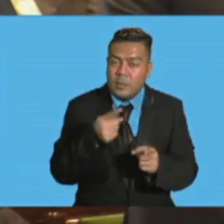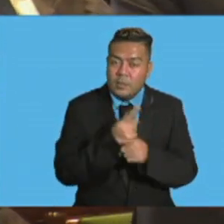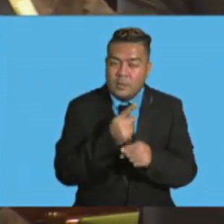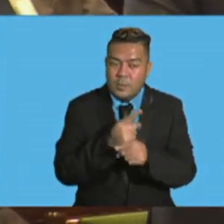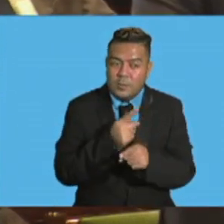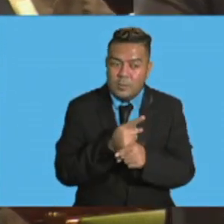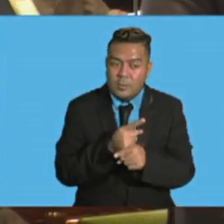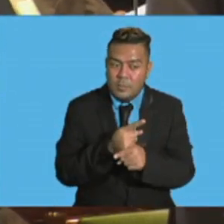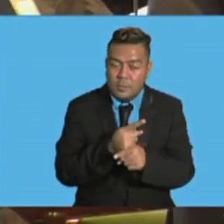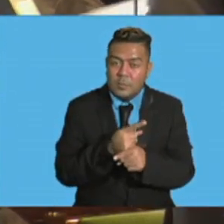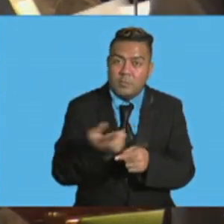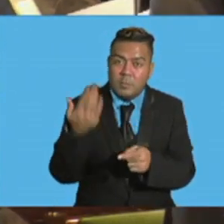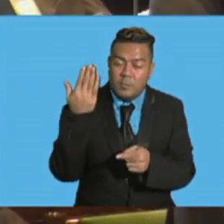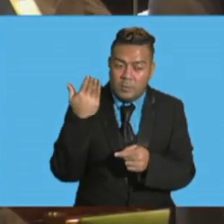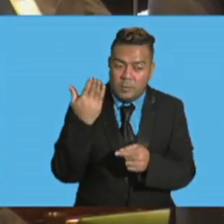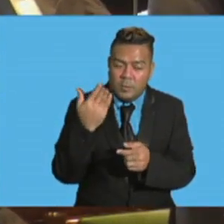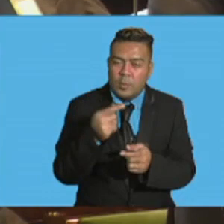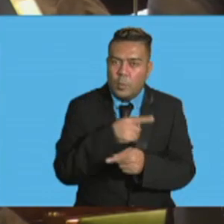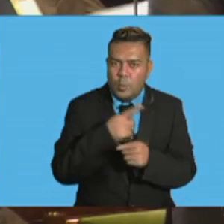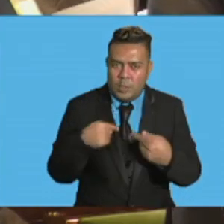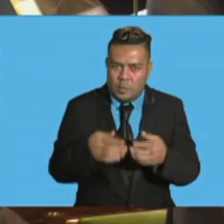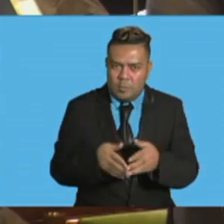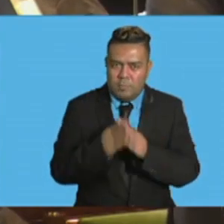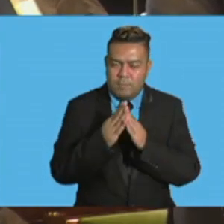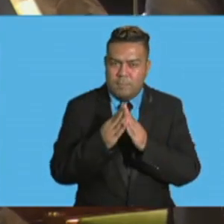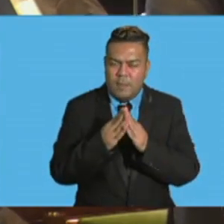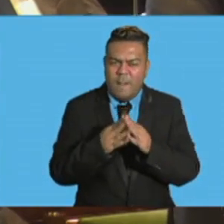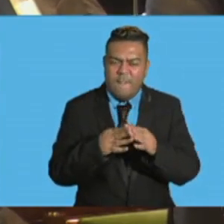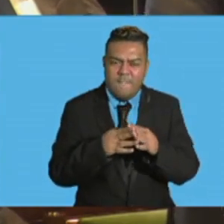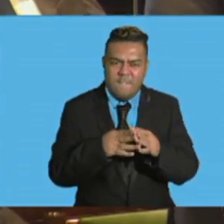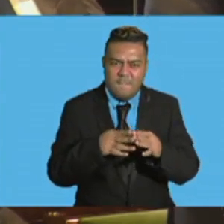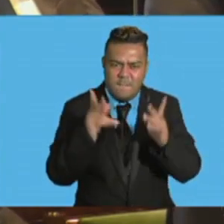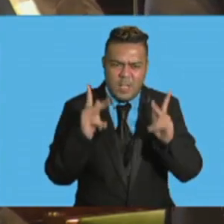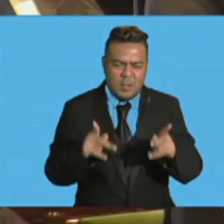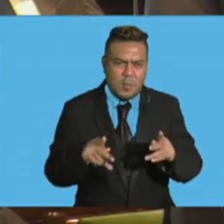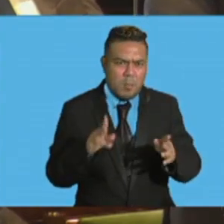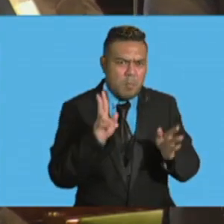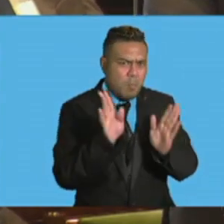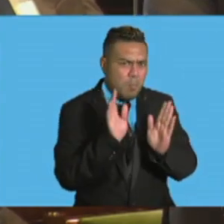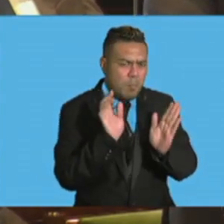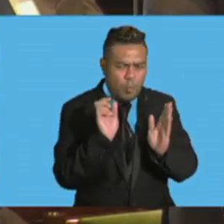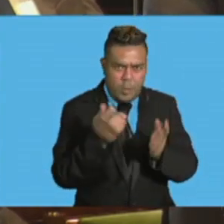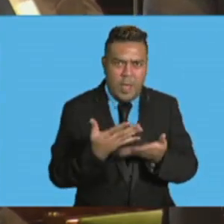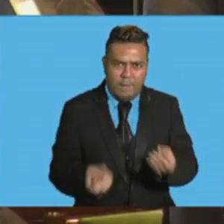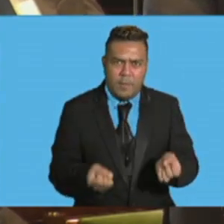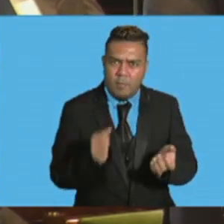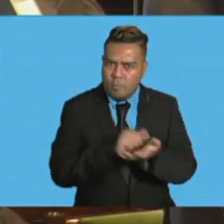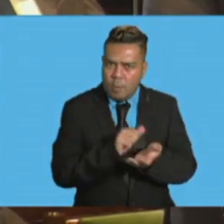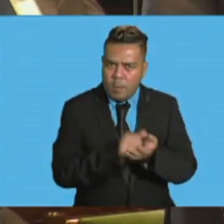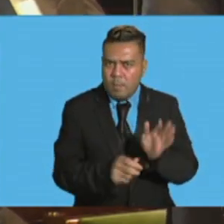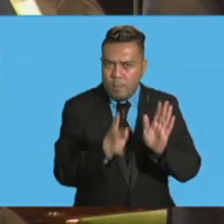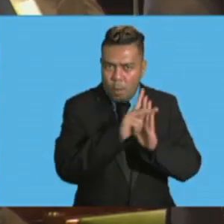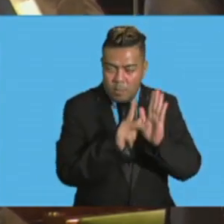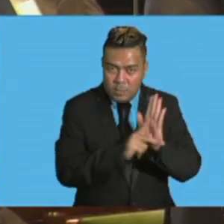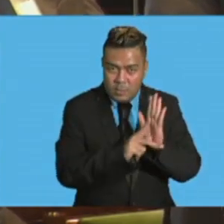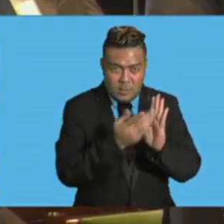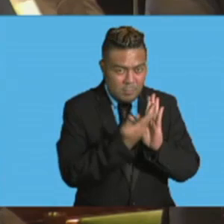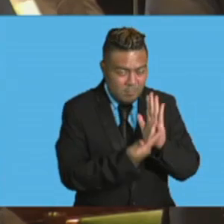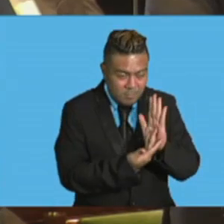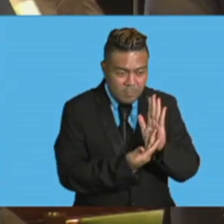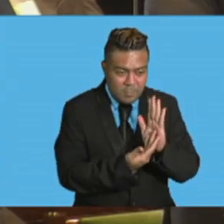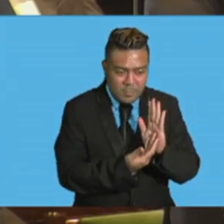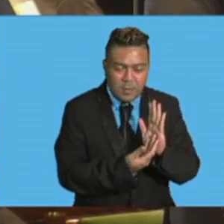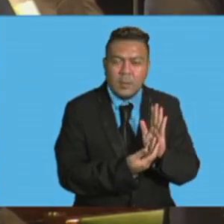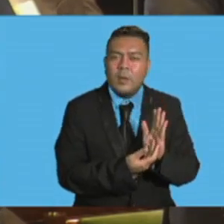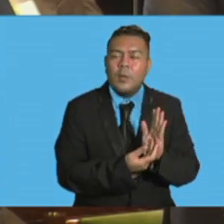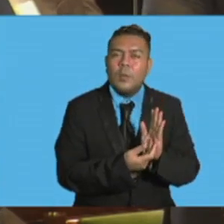highlighted, we've already said this before, we need to build fiscal buffers. We have set the right policies, right, to be able to mitigate the negative implications from